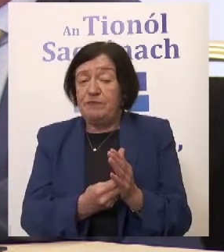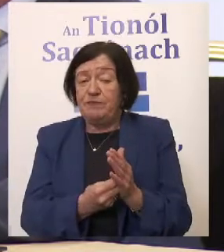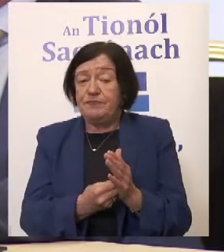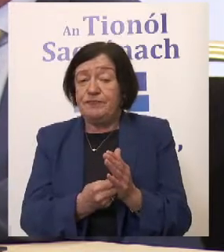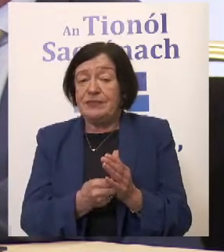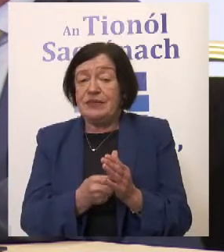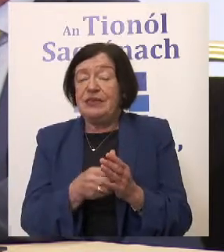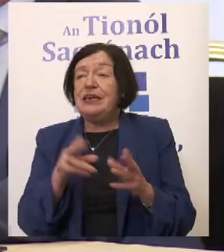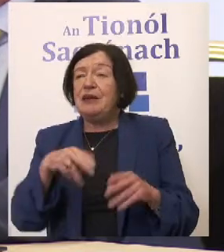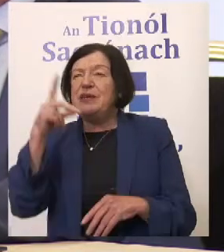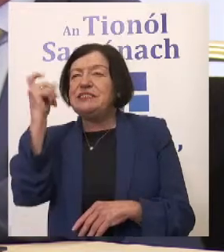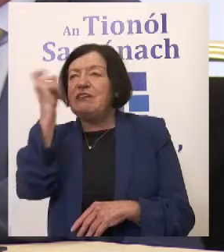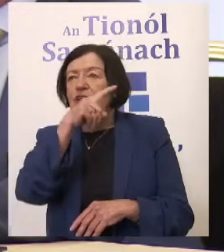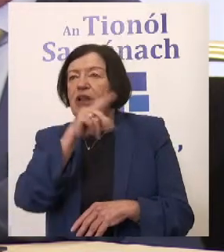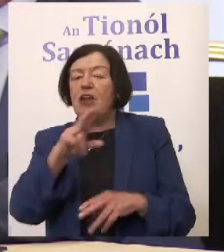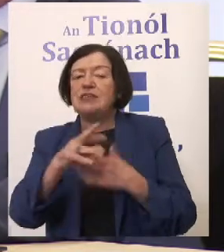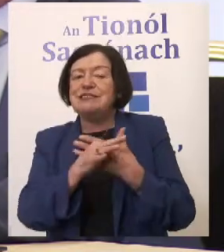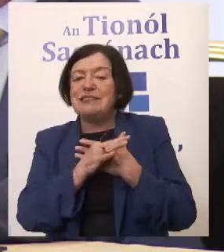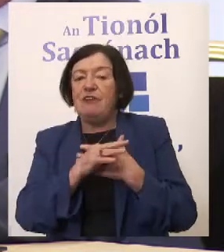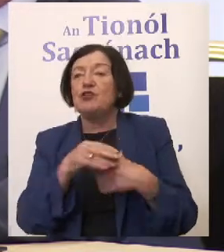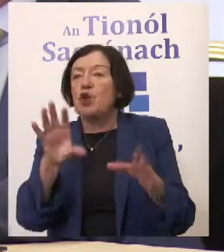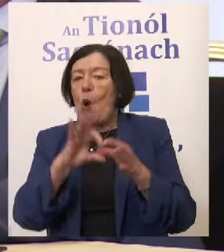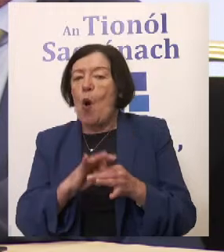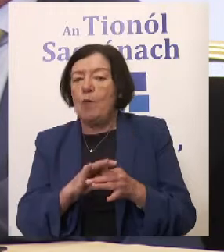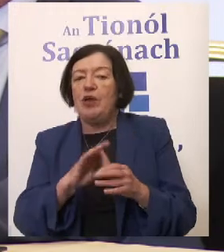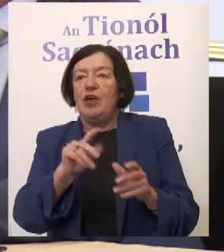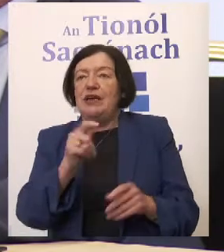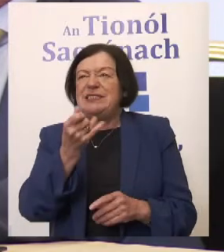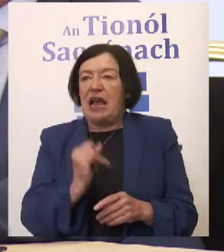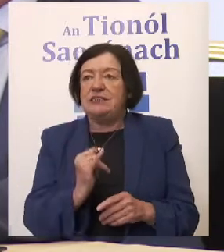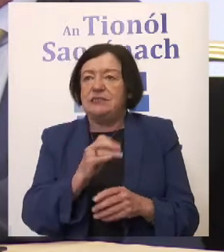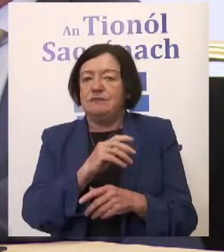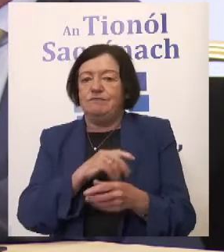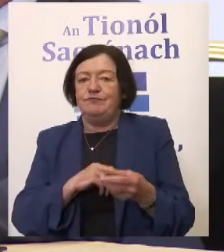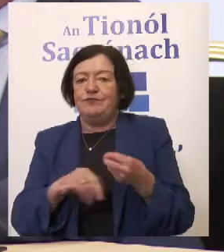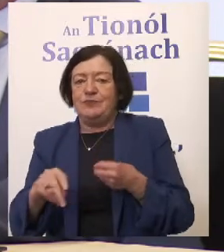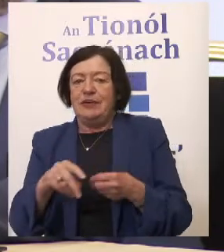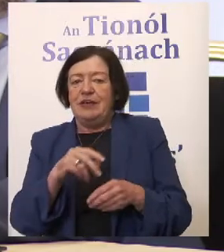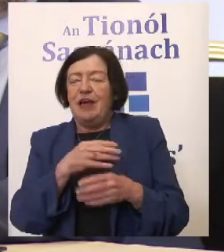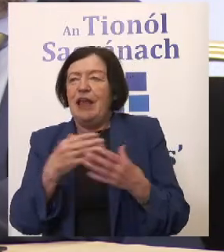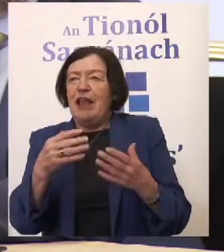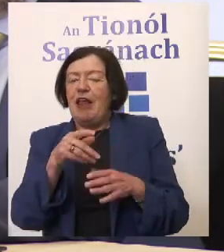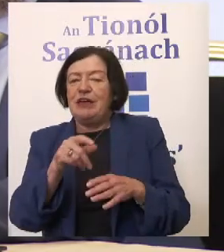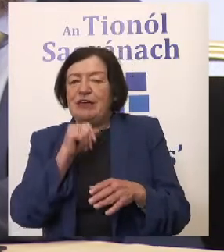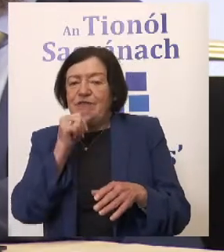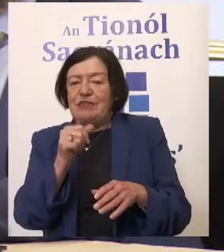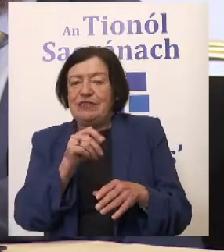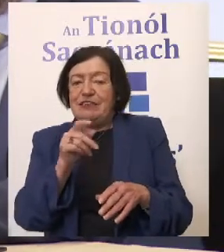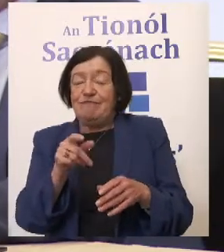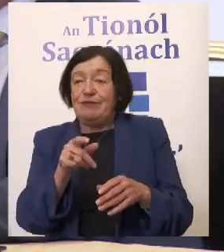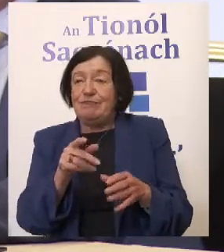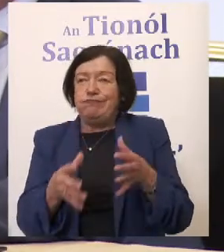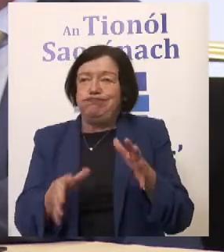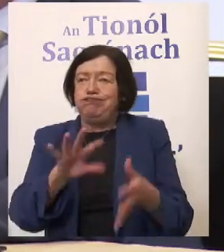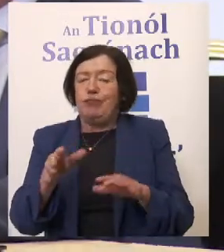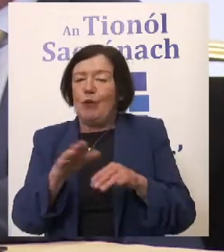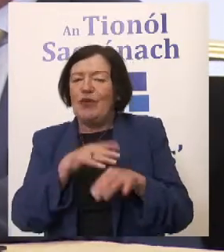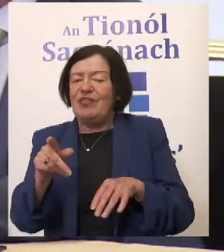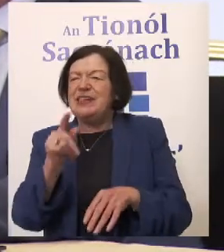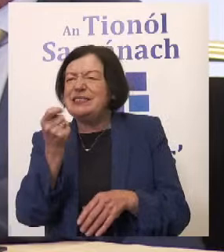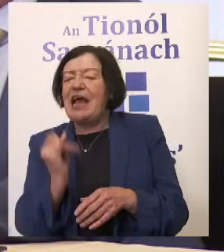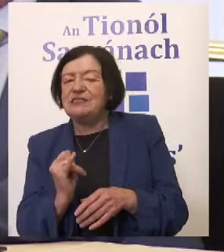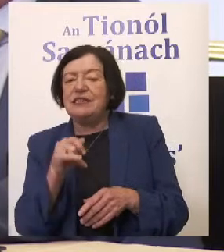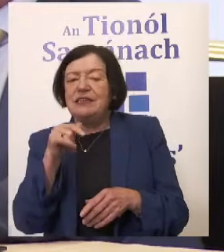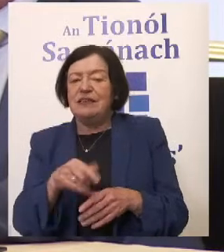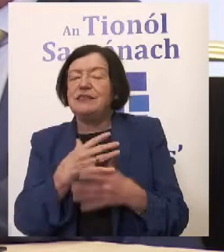You know, it can be very difficult and very unsafe to go home, so you're getting taxis instead, and there's a lot of insecurities associated even with a taxi. So there's a lot of